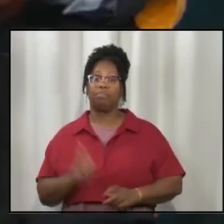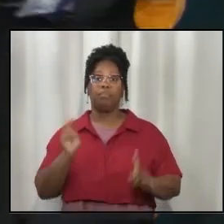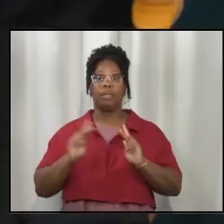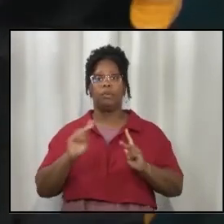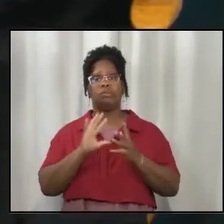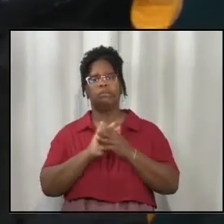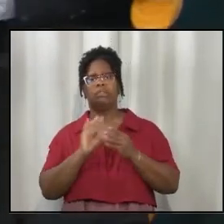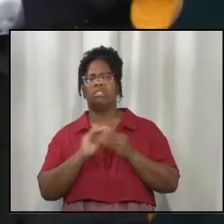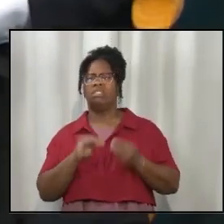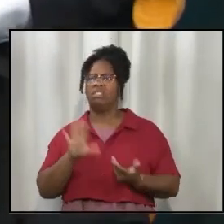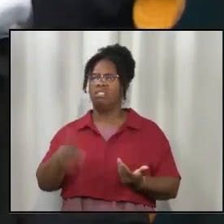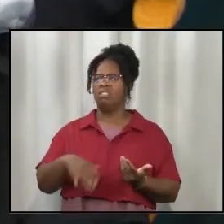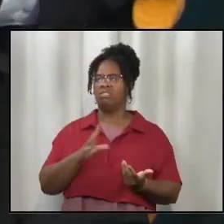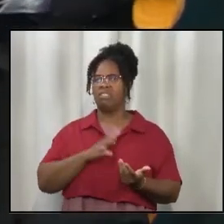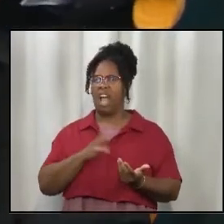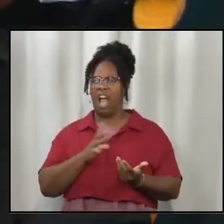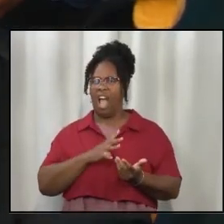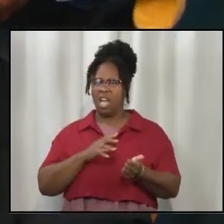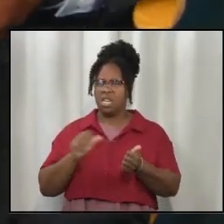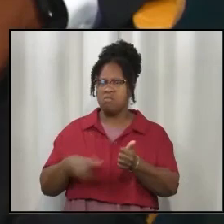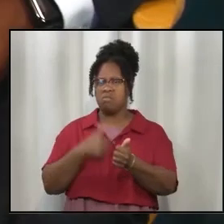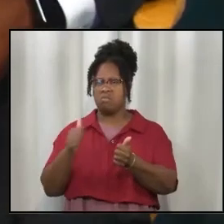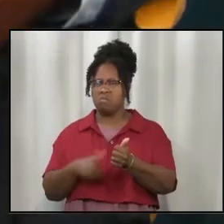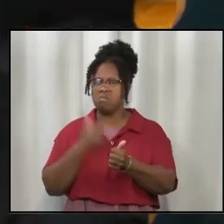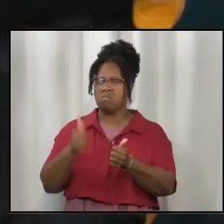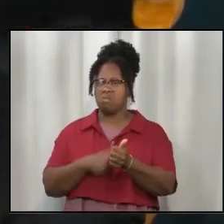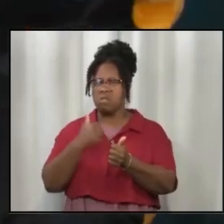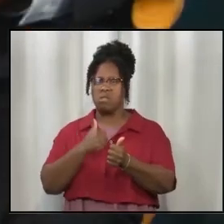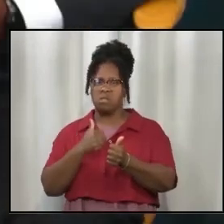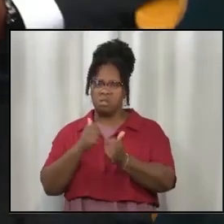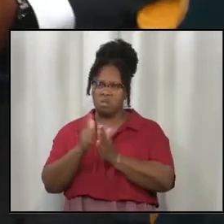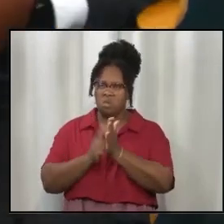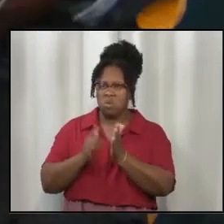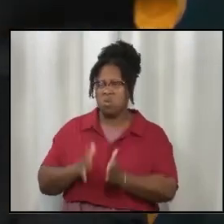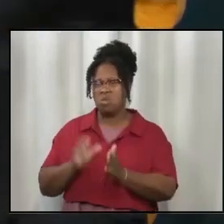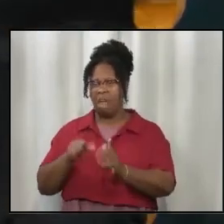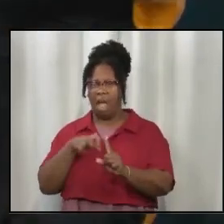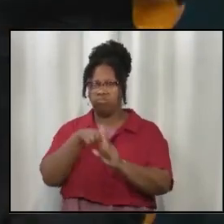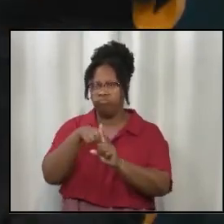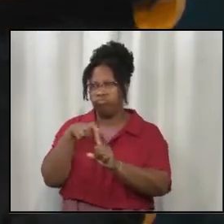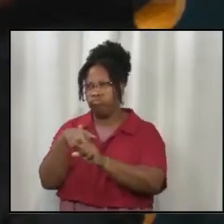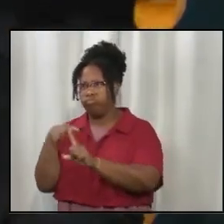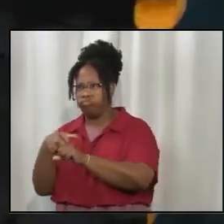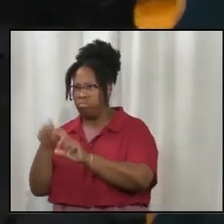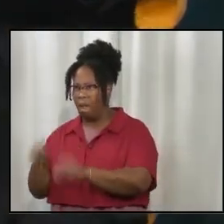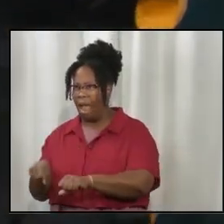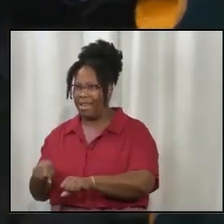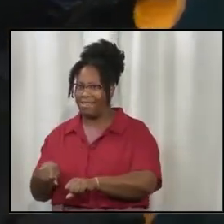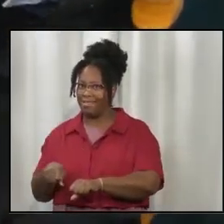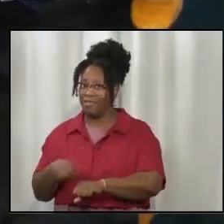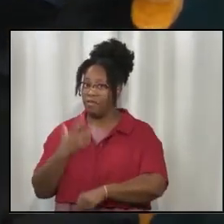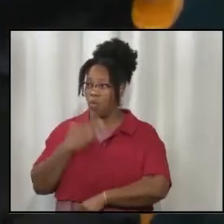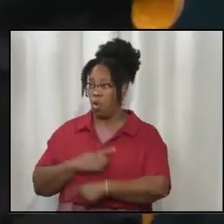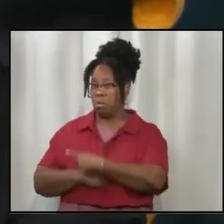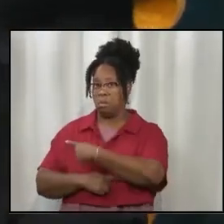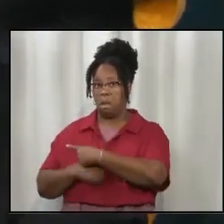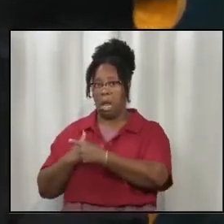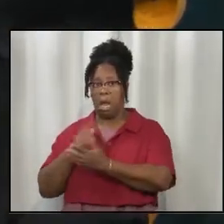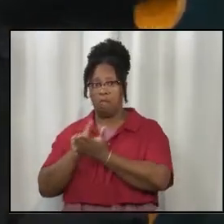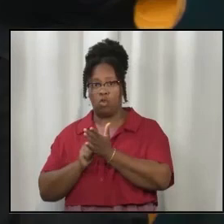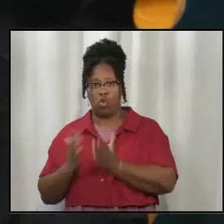just prosecute our way out of this problem? Well, the good news is we have a local prosecutor to help talk us through the things that we can do,